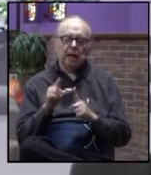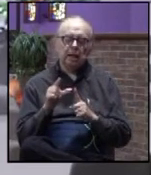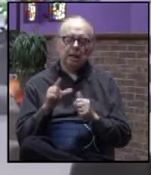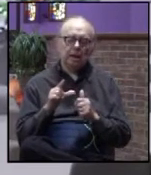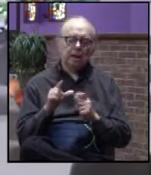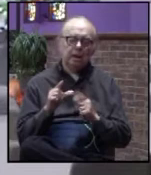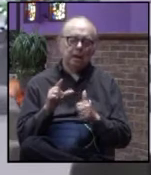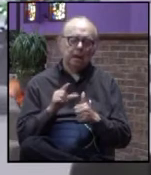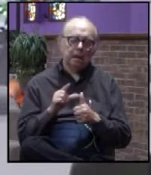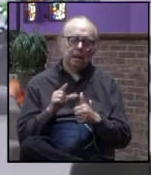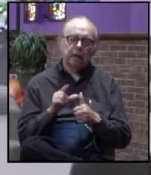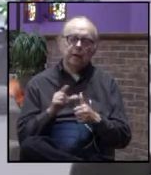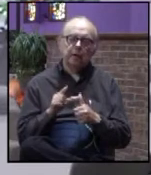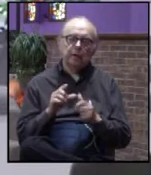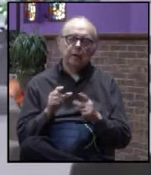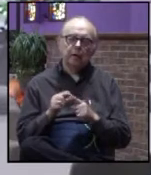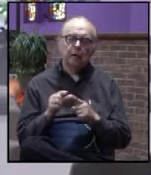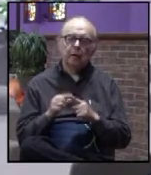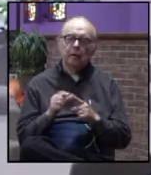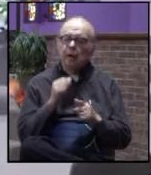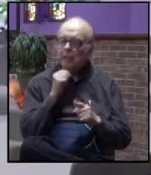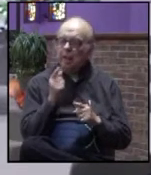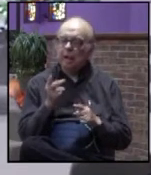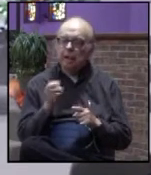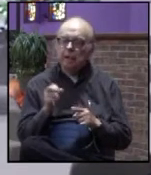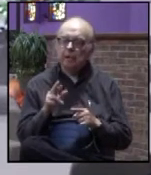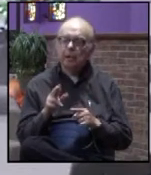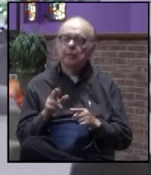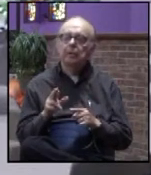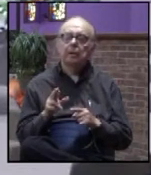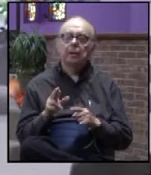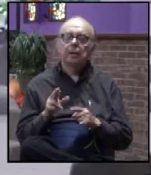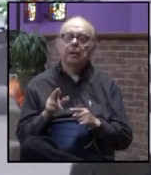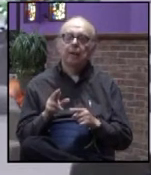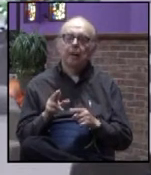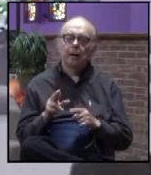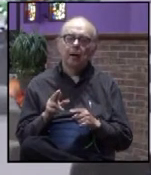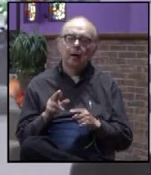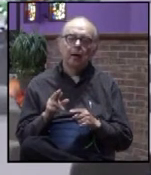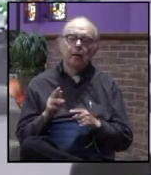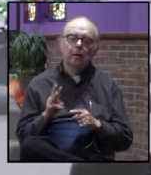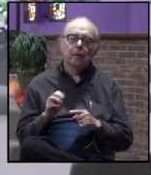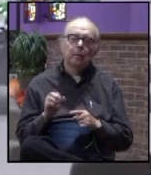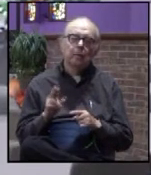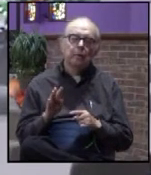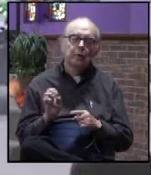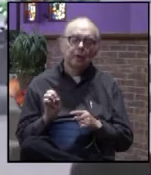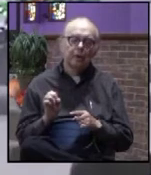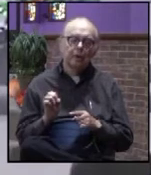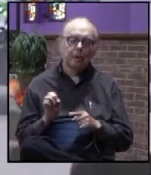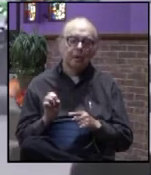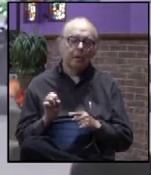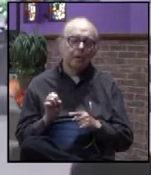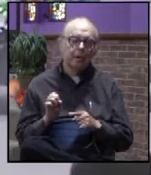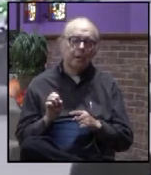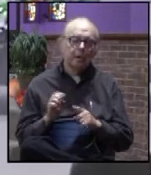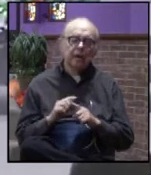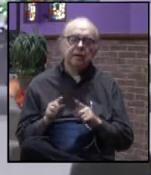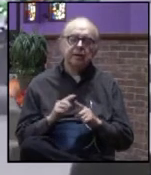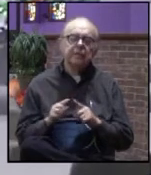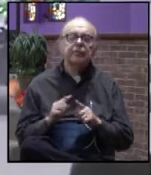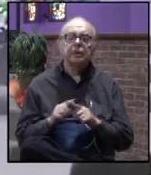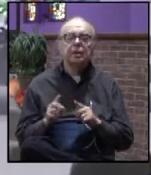And they aren't here or were, or it's all kinds of other